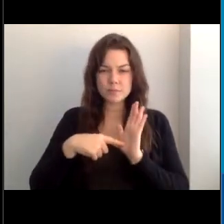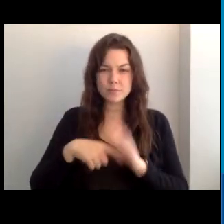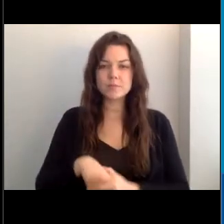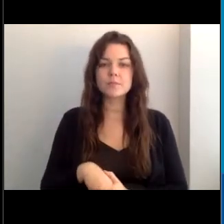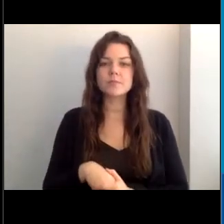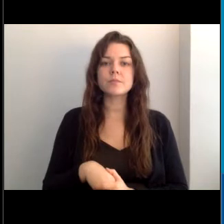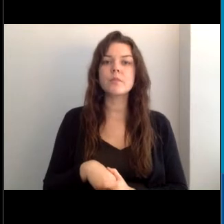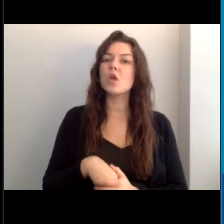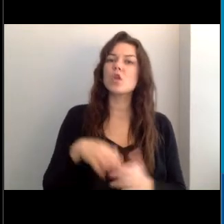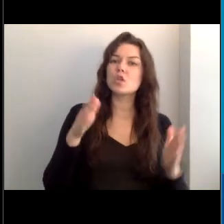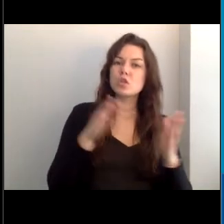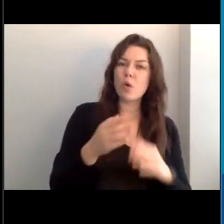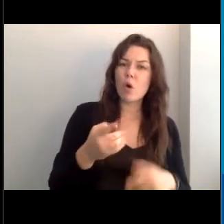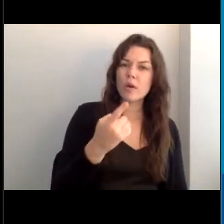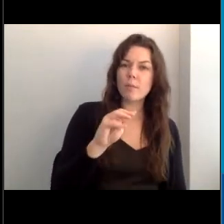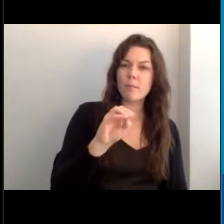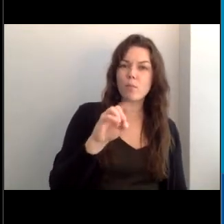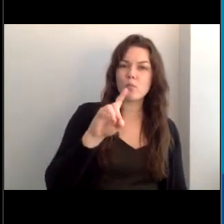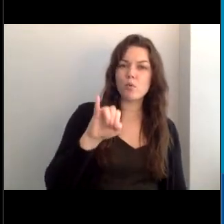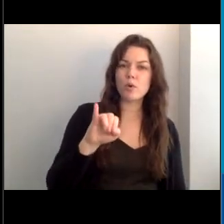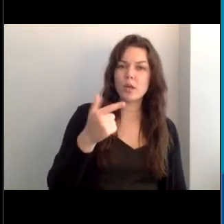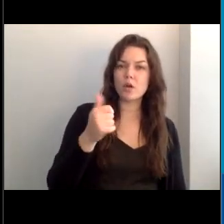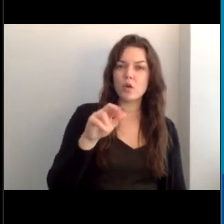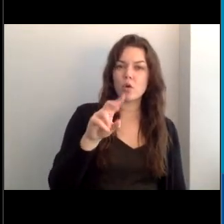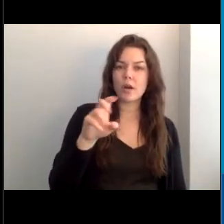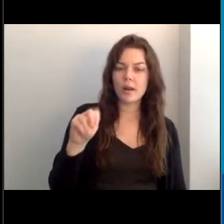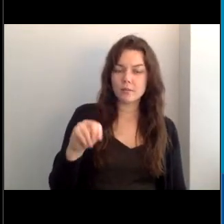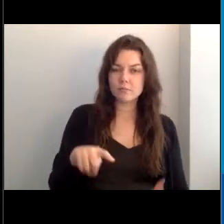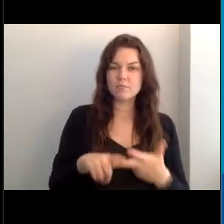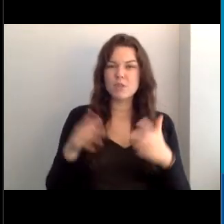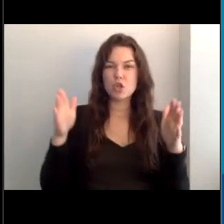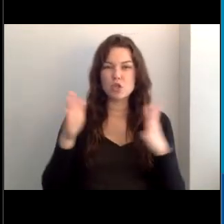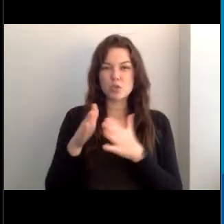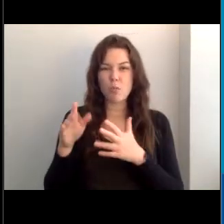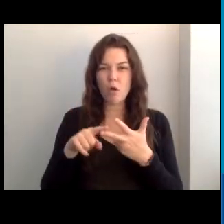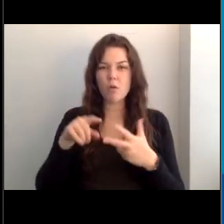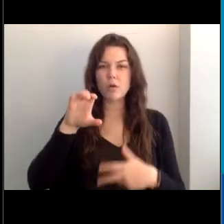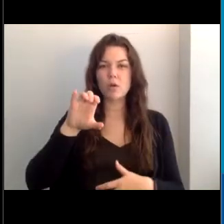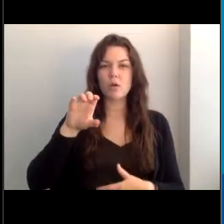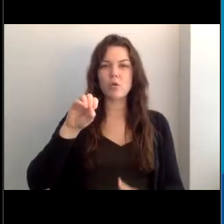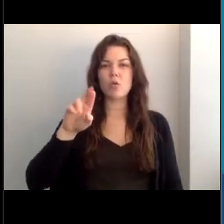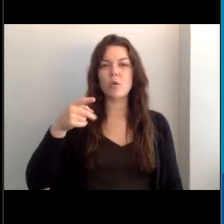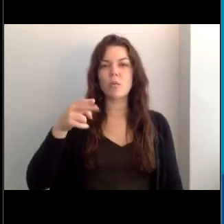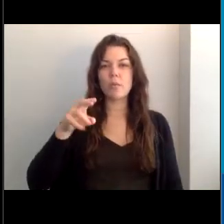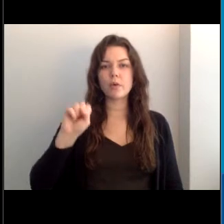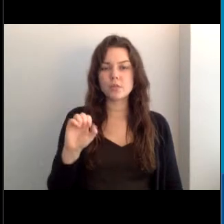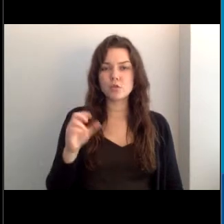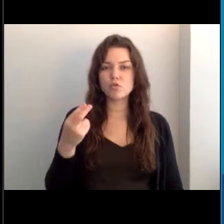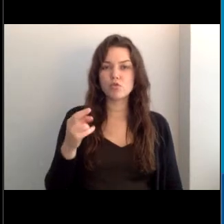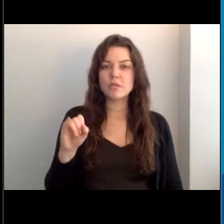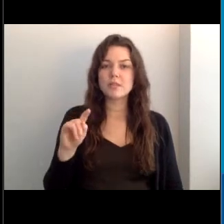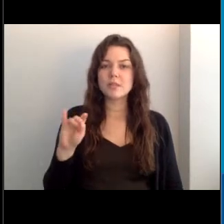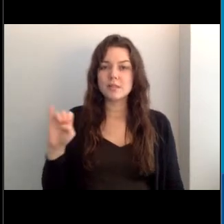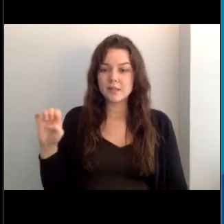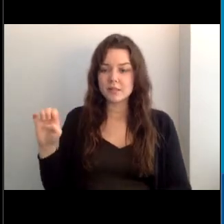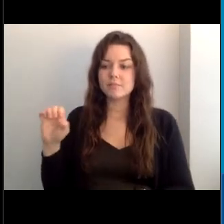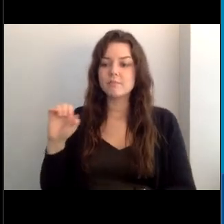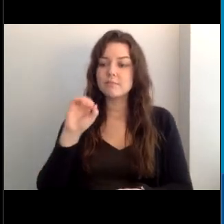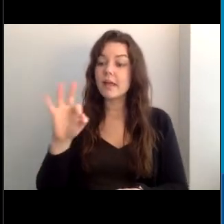in Galveston, and the other one is in Corpus Christi. And then if you're not in Texas, you can visit the Tennessee